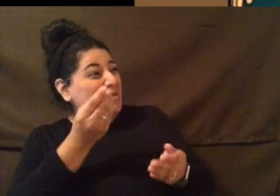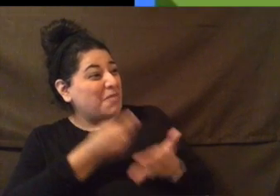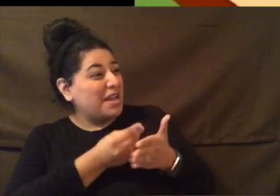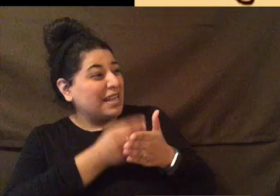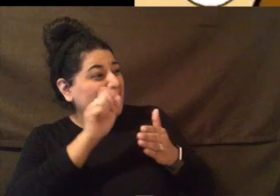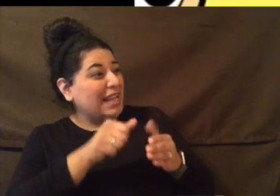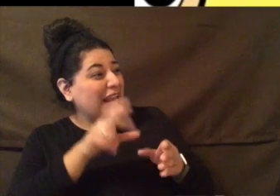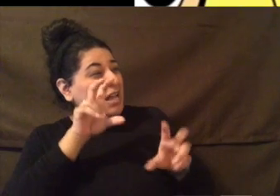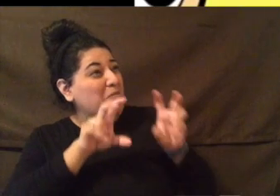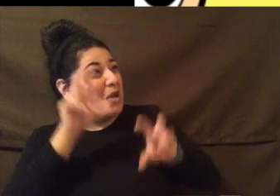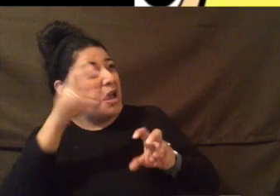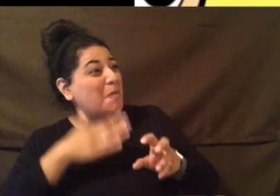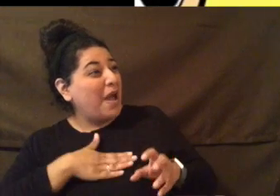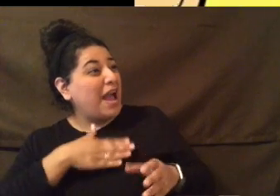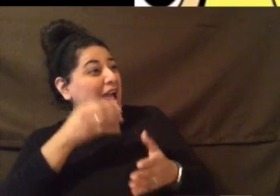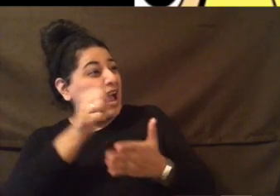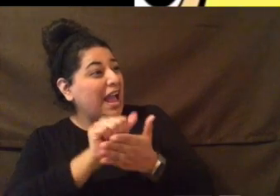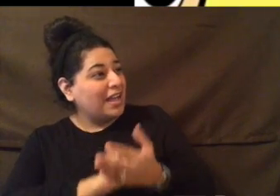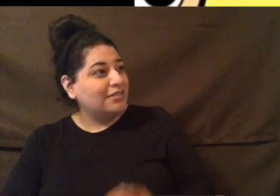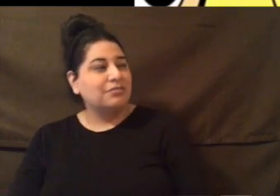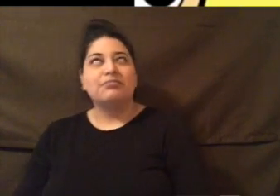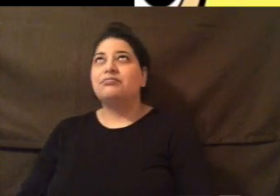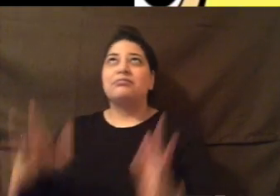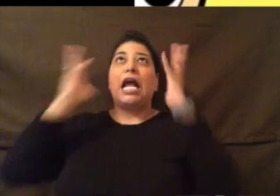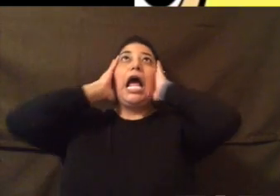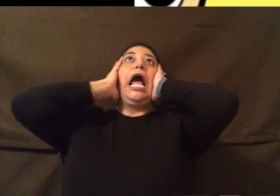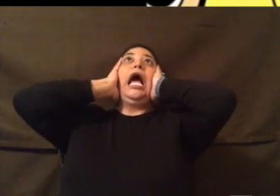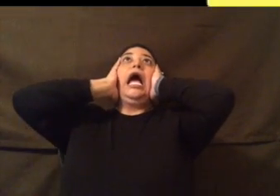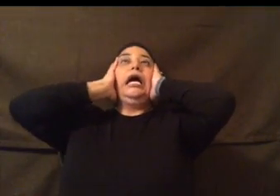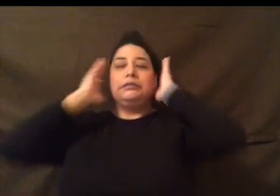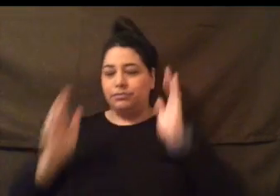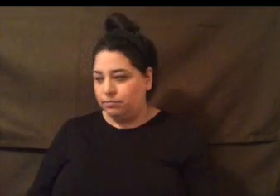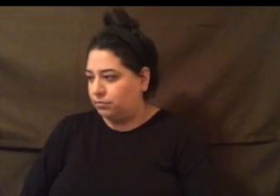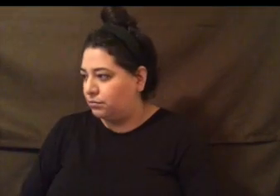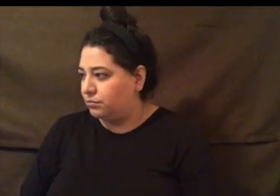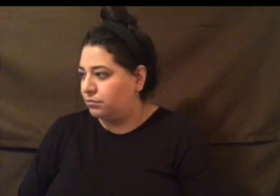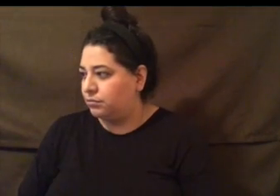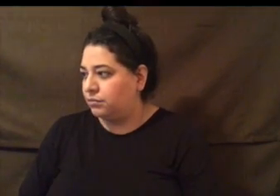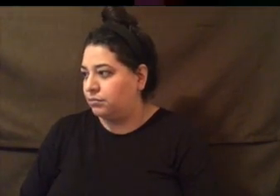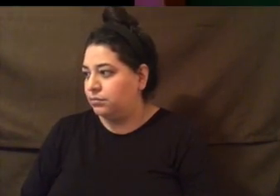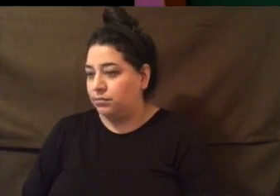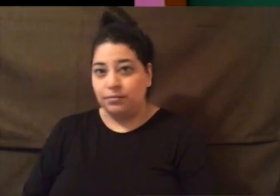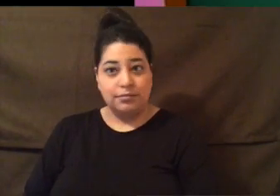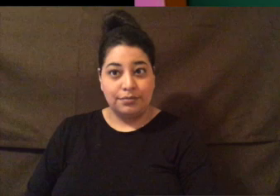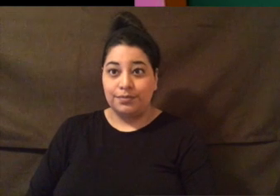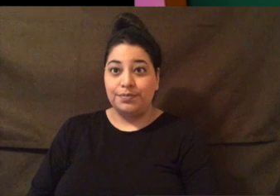No!